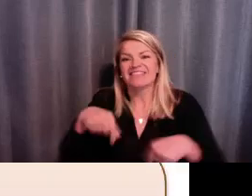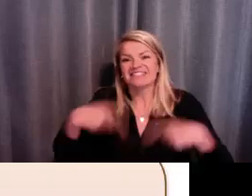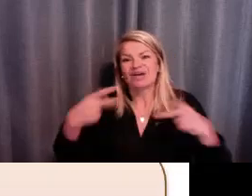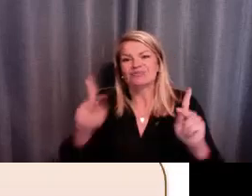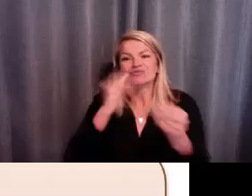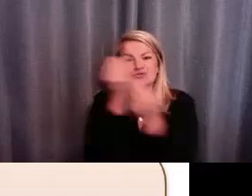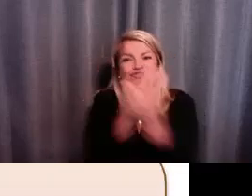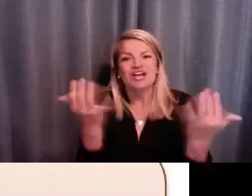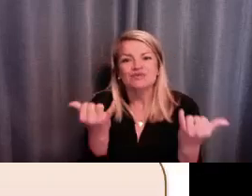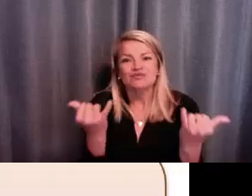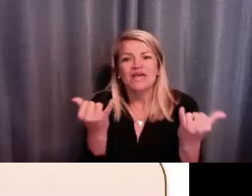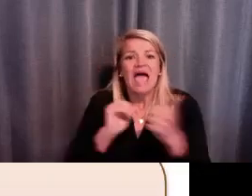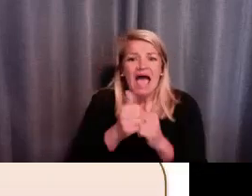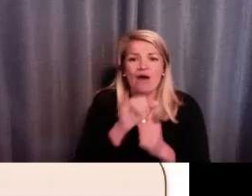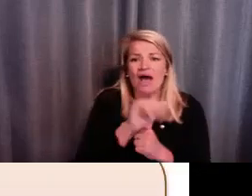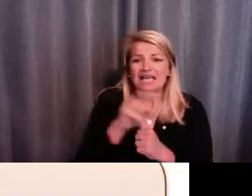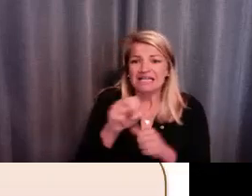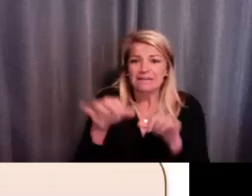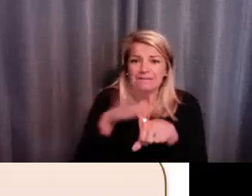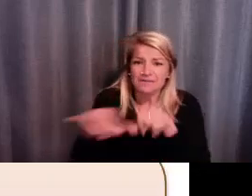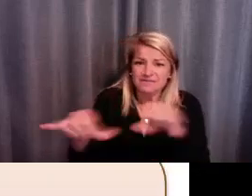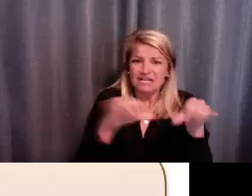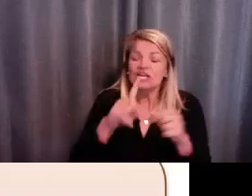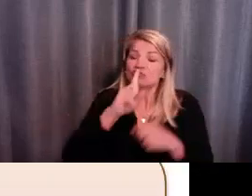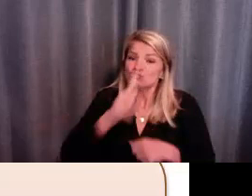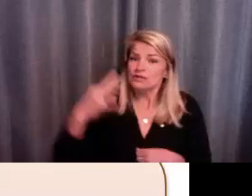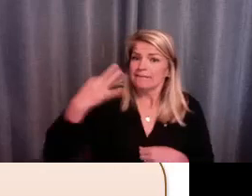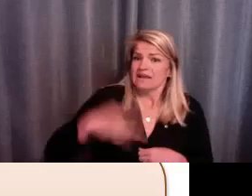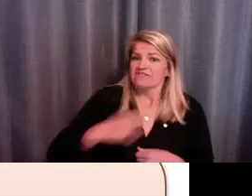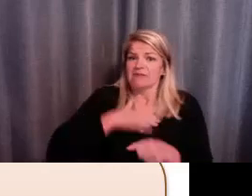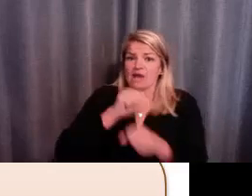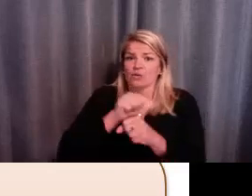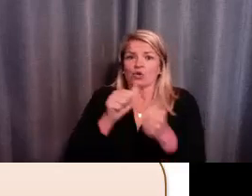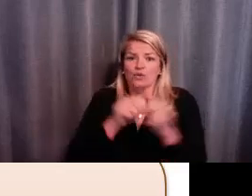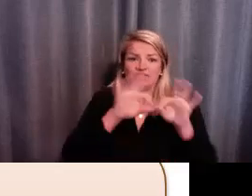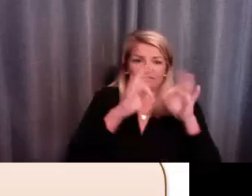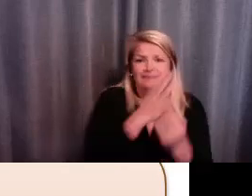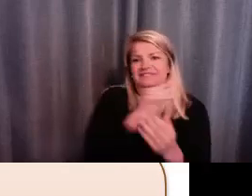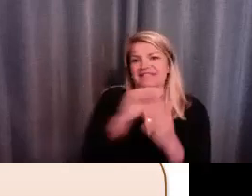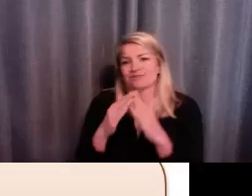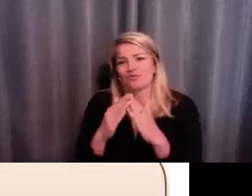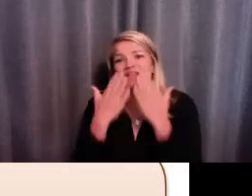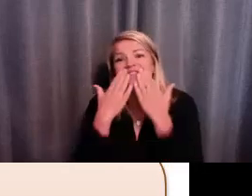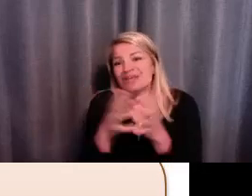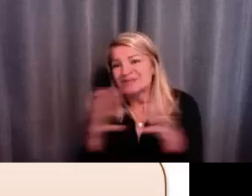bit about how INEE's minimum standards has really benefited my work with the families in the community. Thank you so